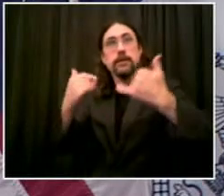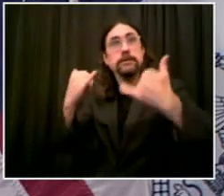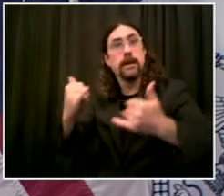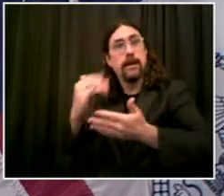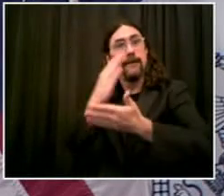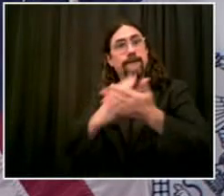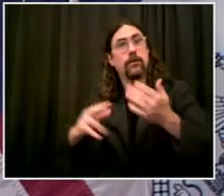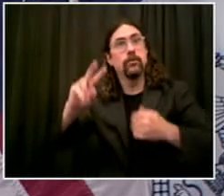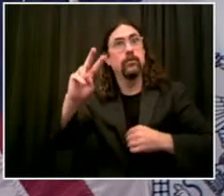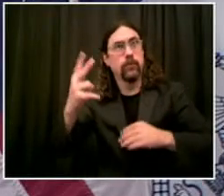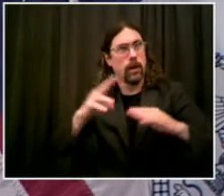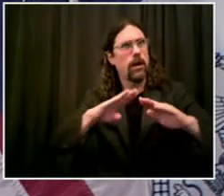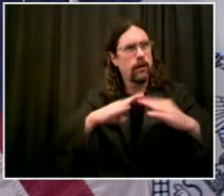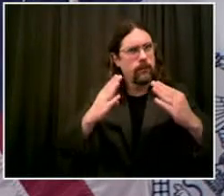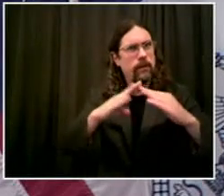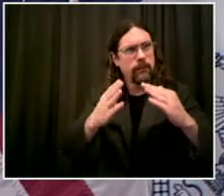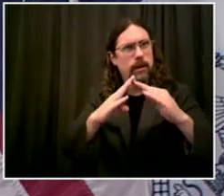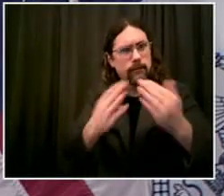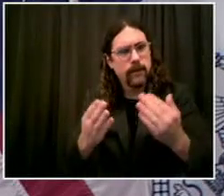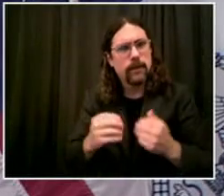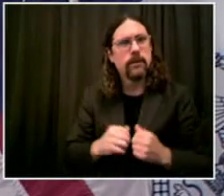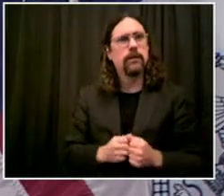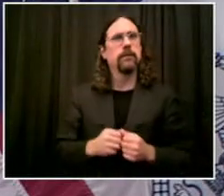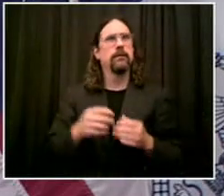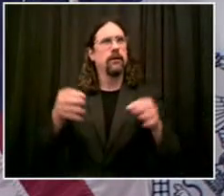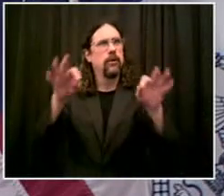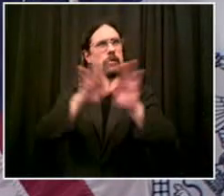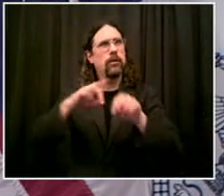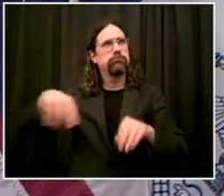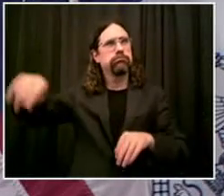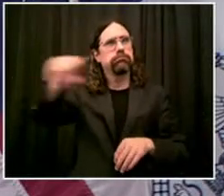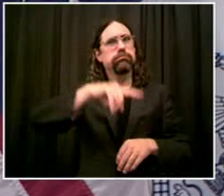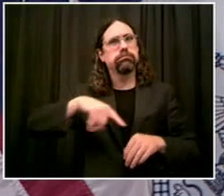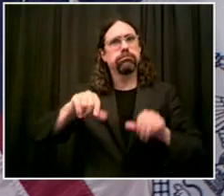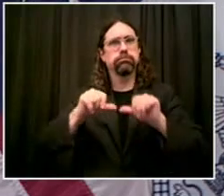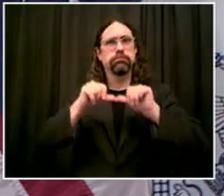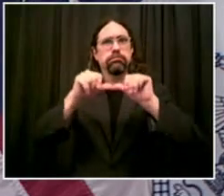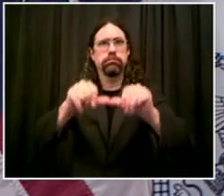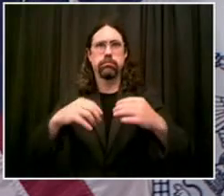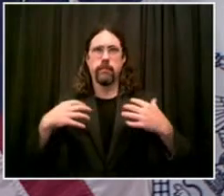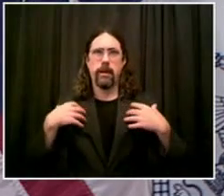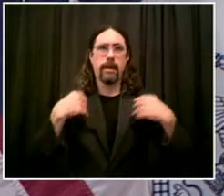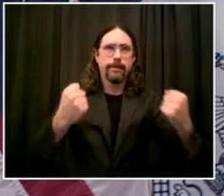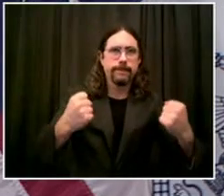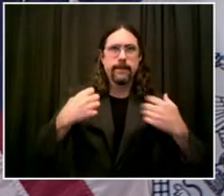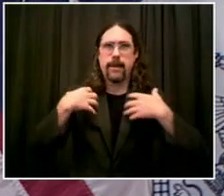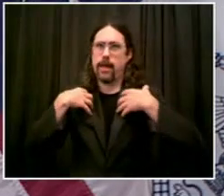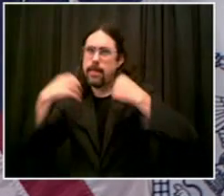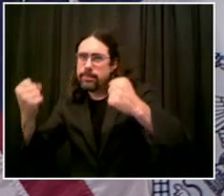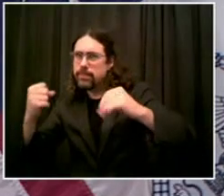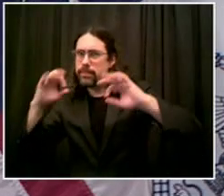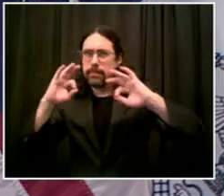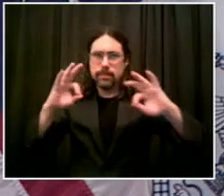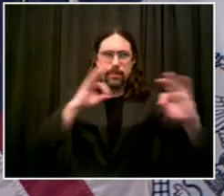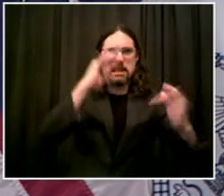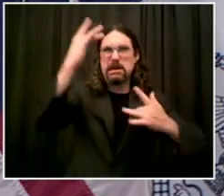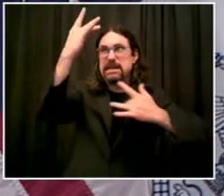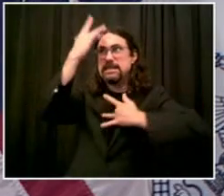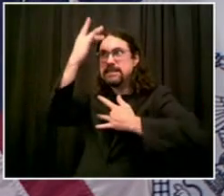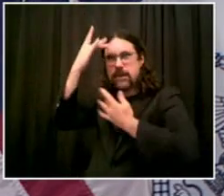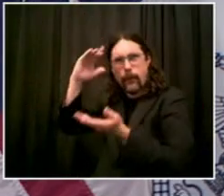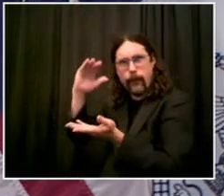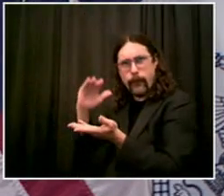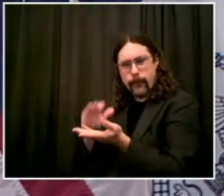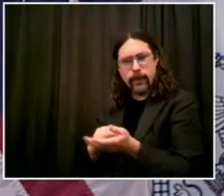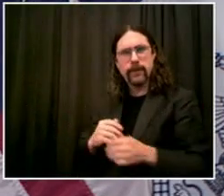considering the success, which we have just pure data that tells us how we're doing, we continue to fight back this disease. Everyone's